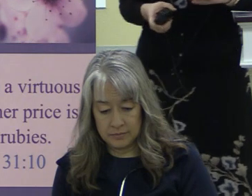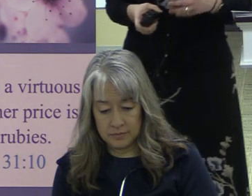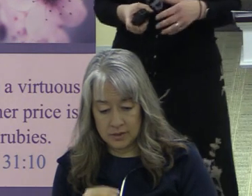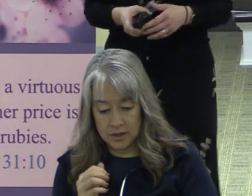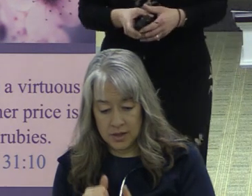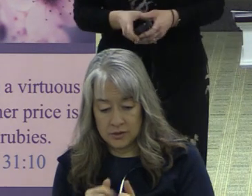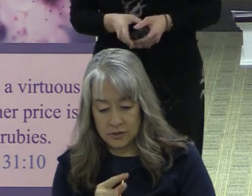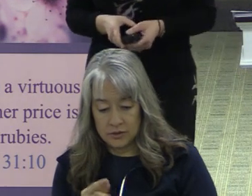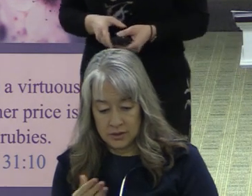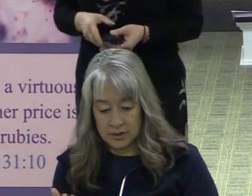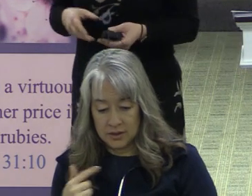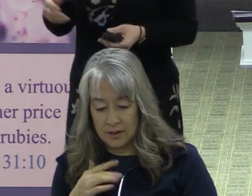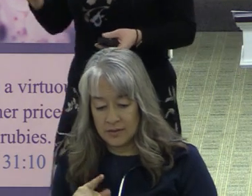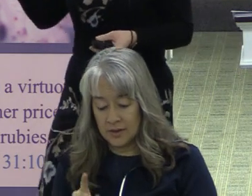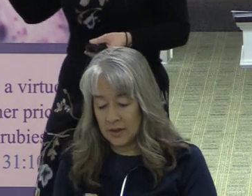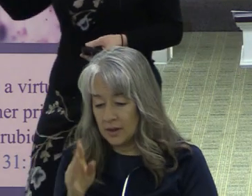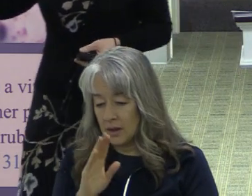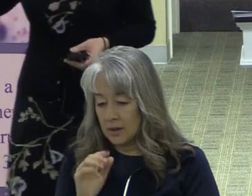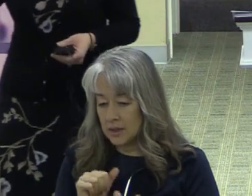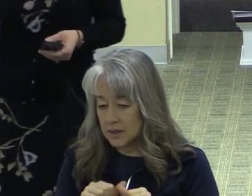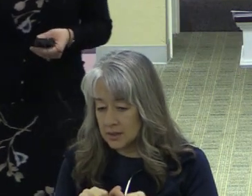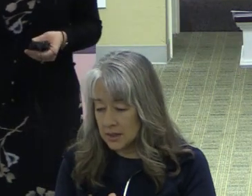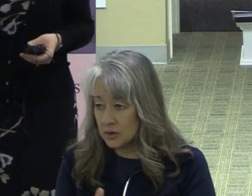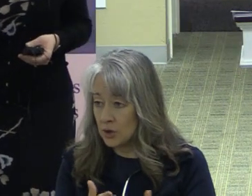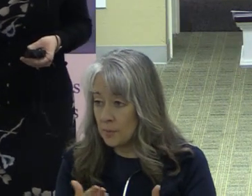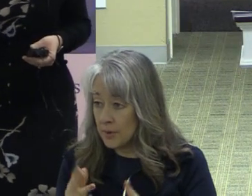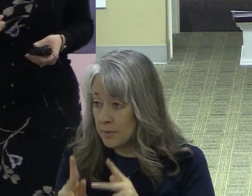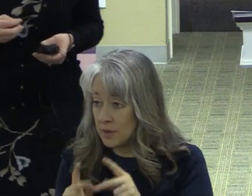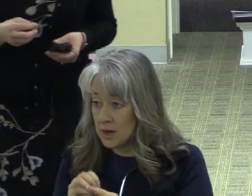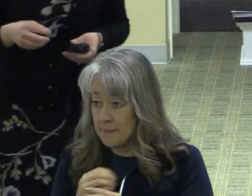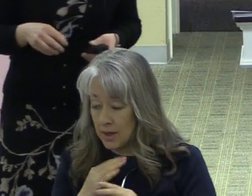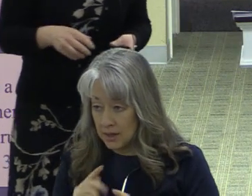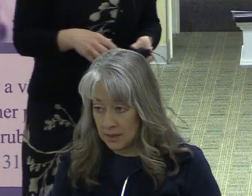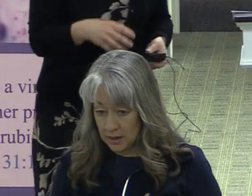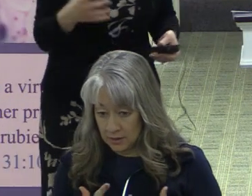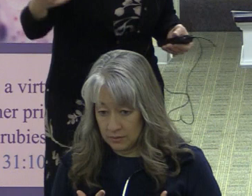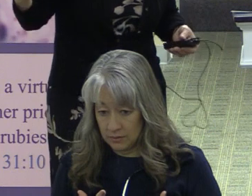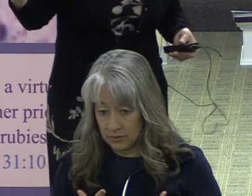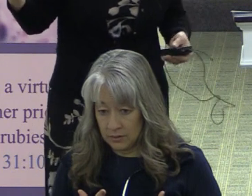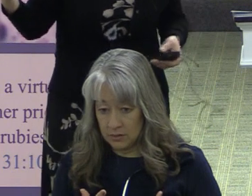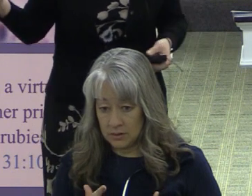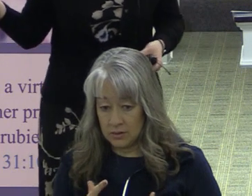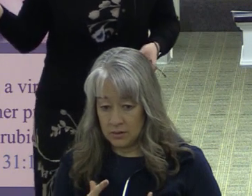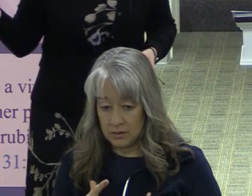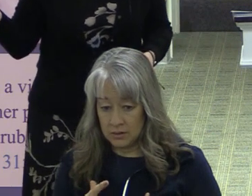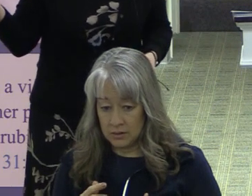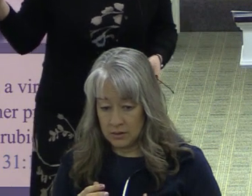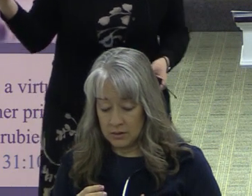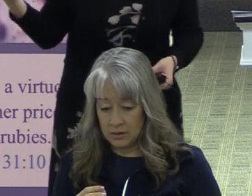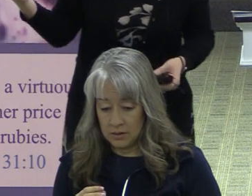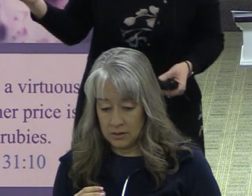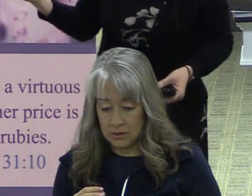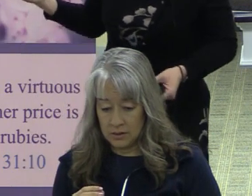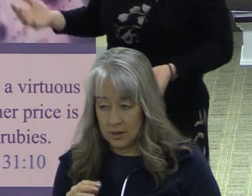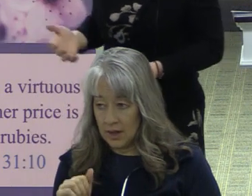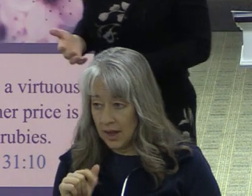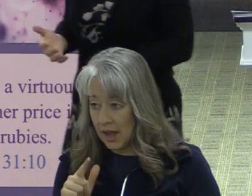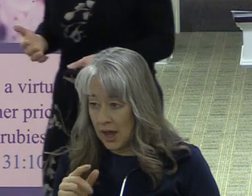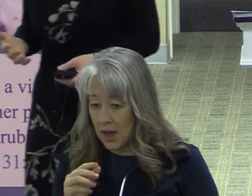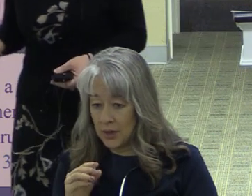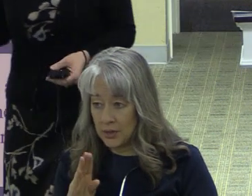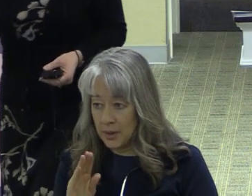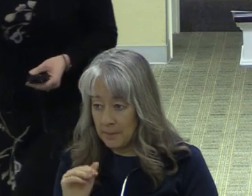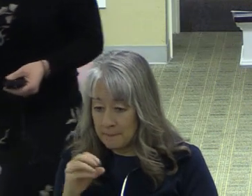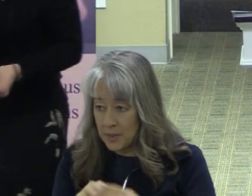Each of those things, I feel like God continued to bring people into my life. Al the beggar at the commissary, you